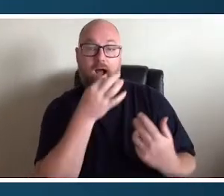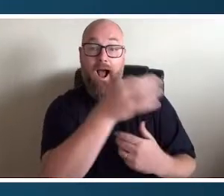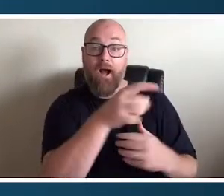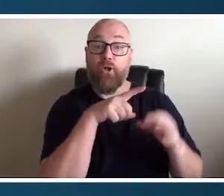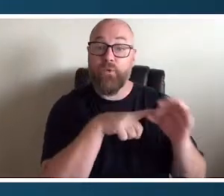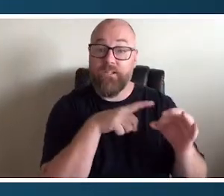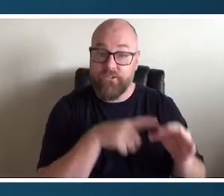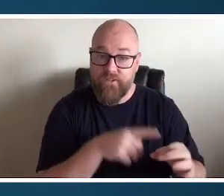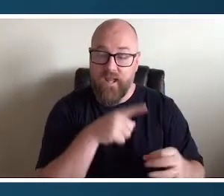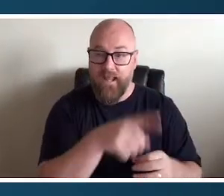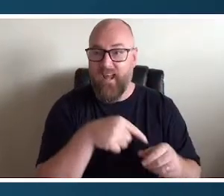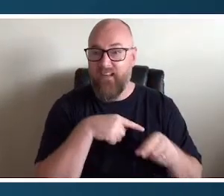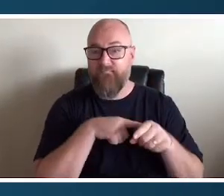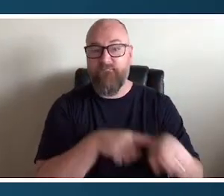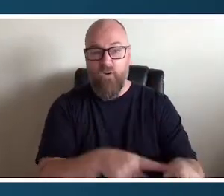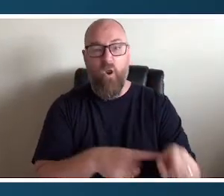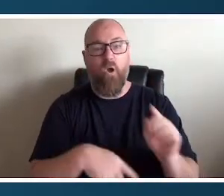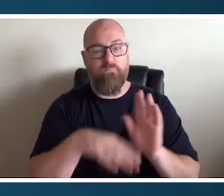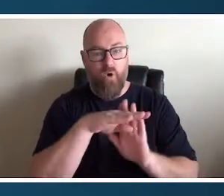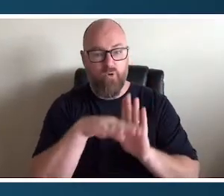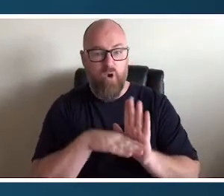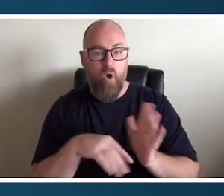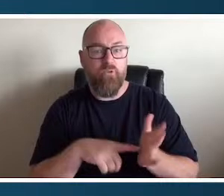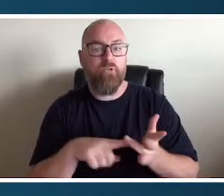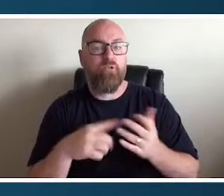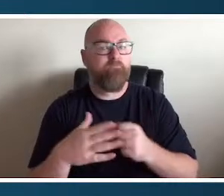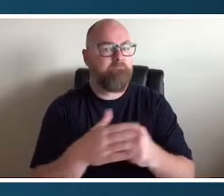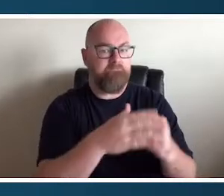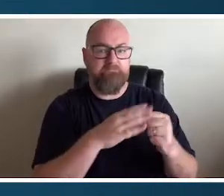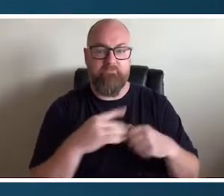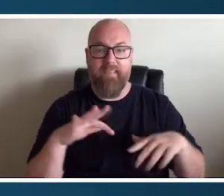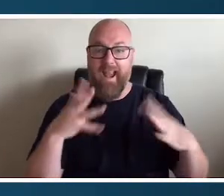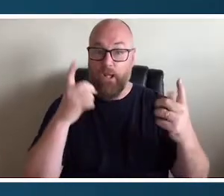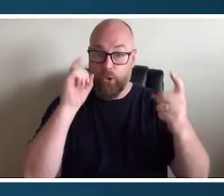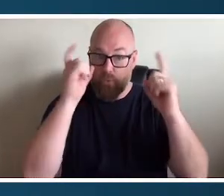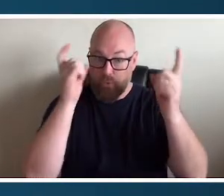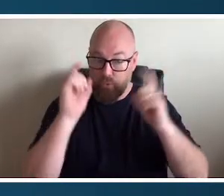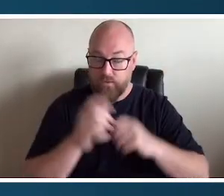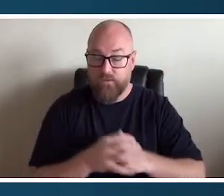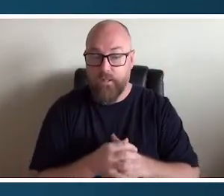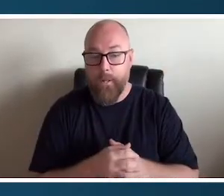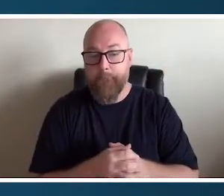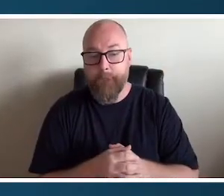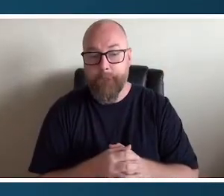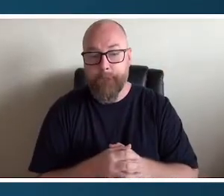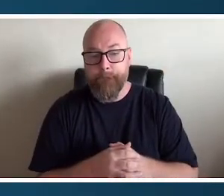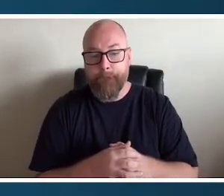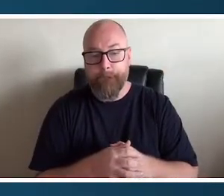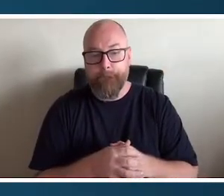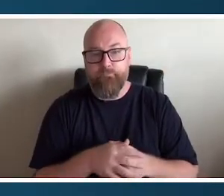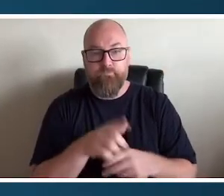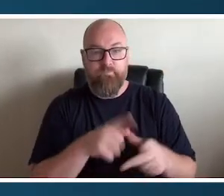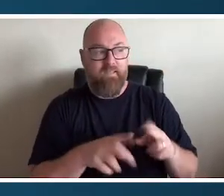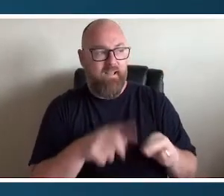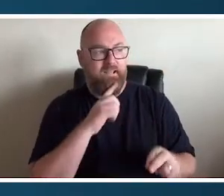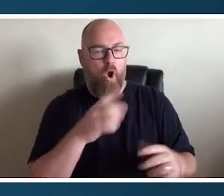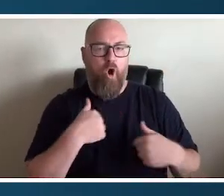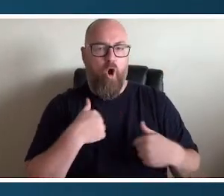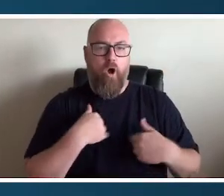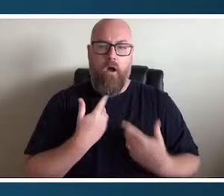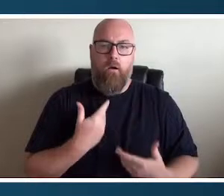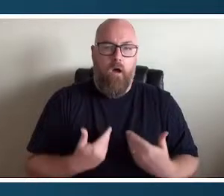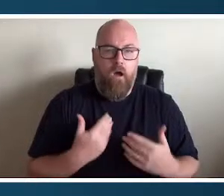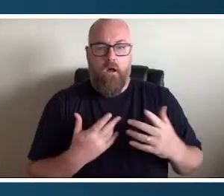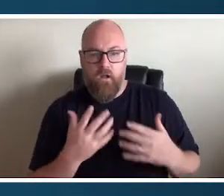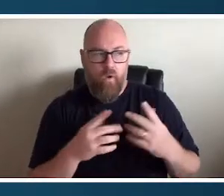protocol to address concern from the respondent when respondent raises, you know, uneasiness or concern about the privacy or